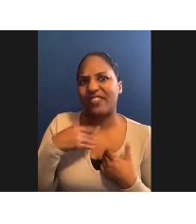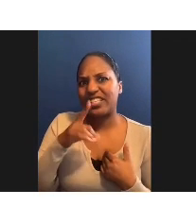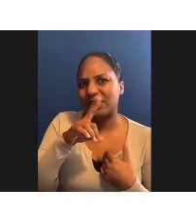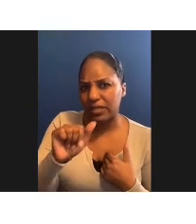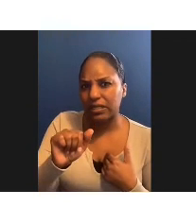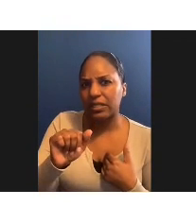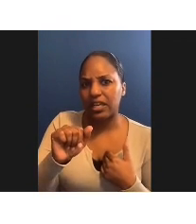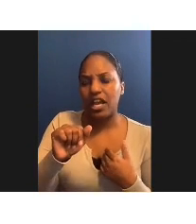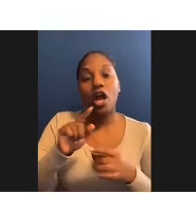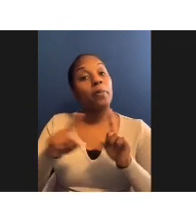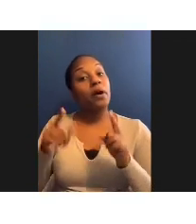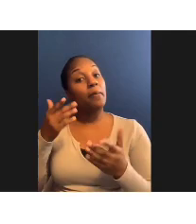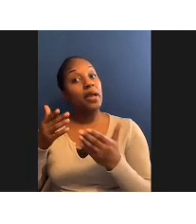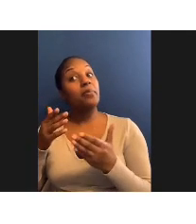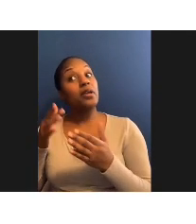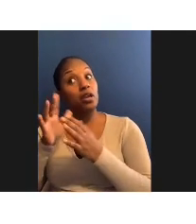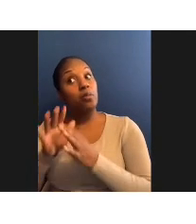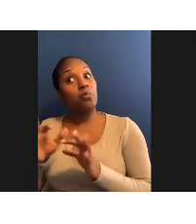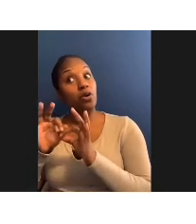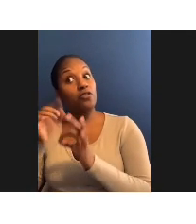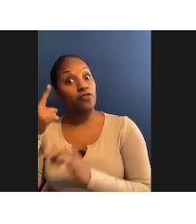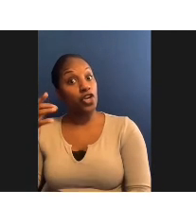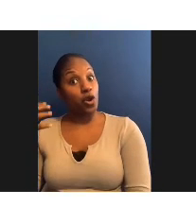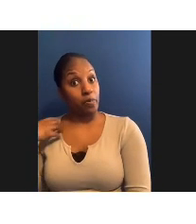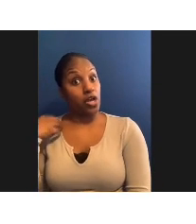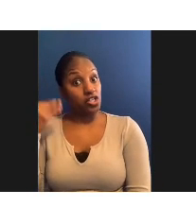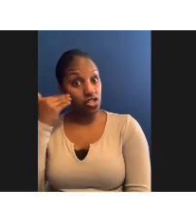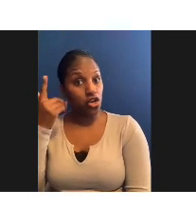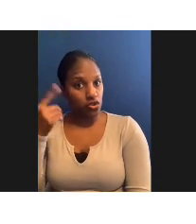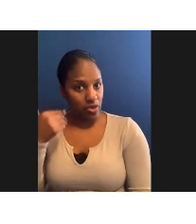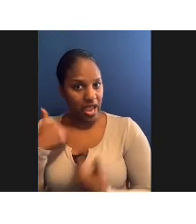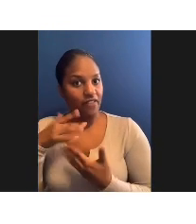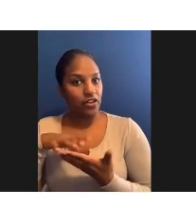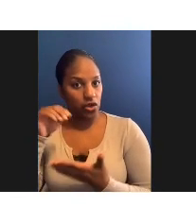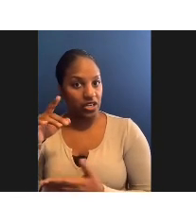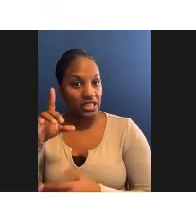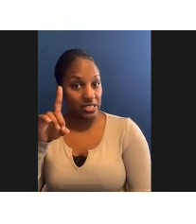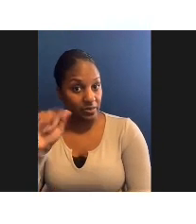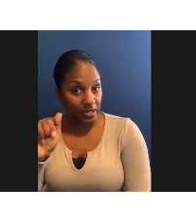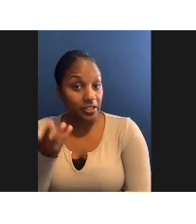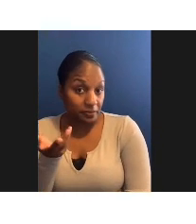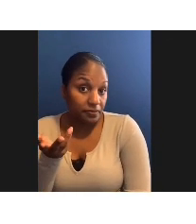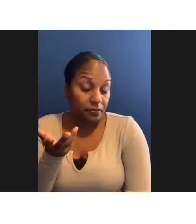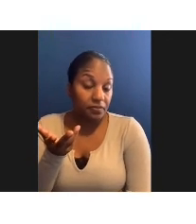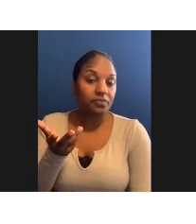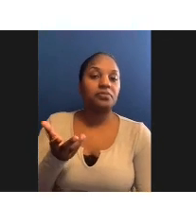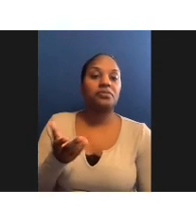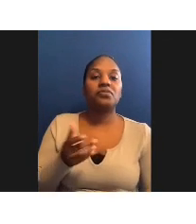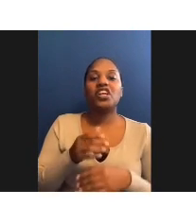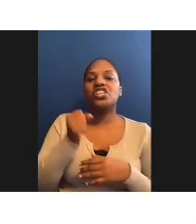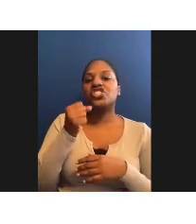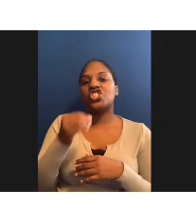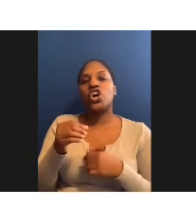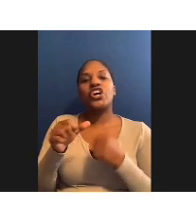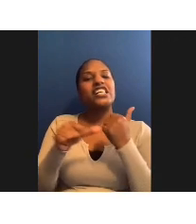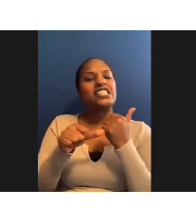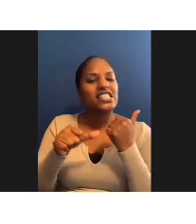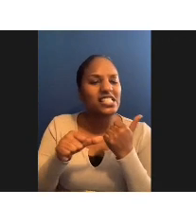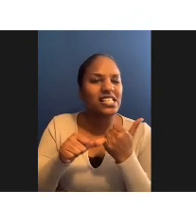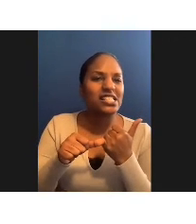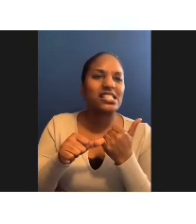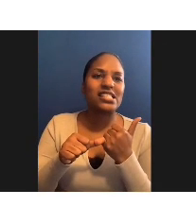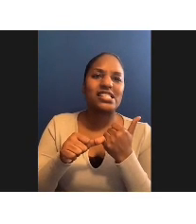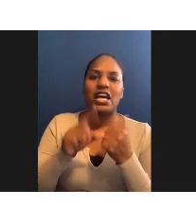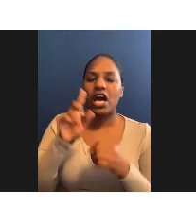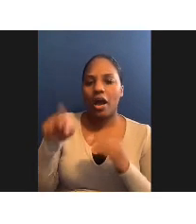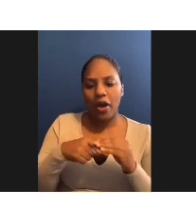pretty important for your boss to know that you have a learning disability. Here is some assistance about